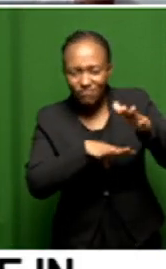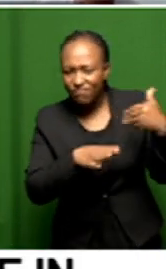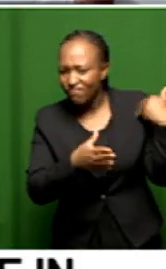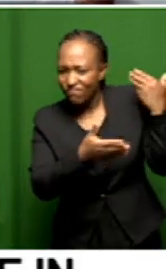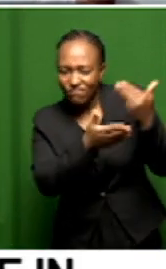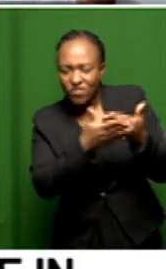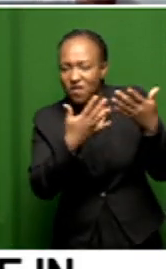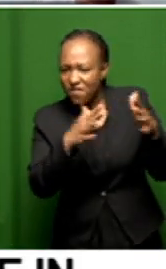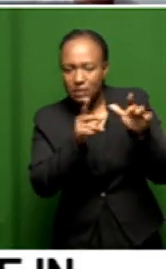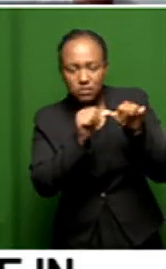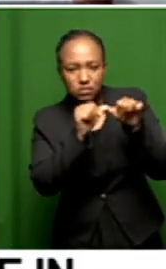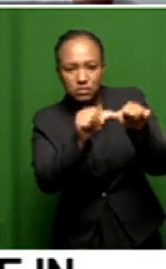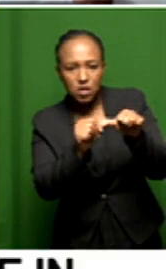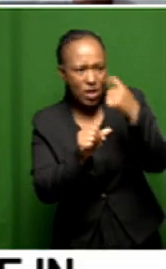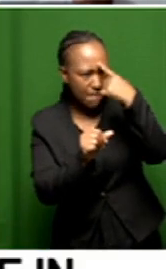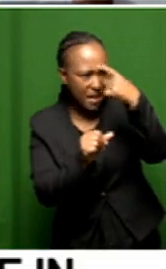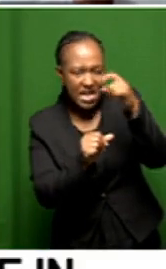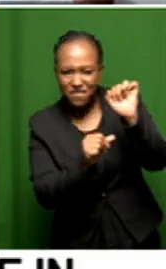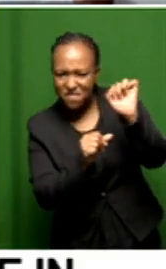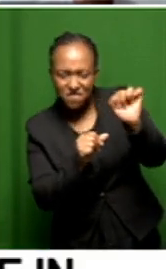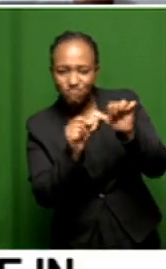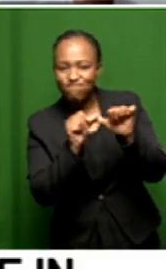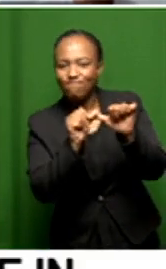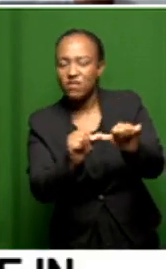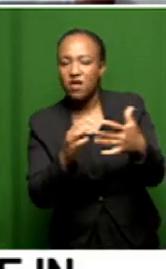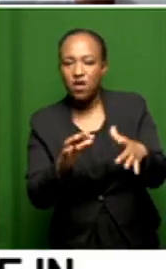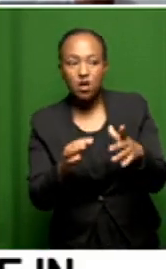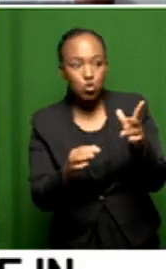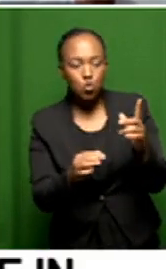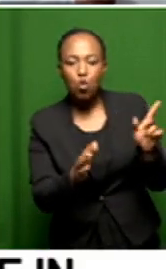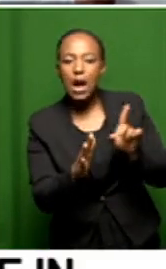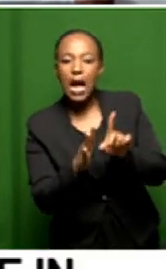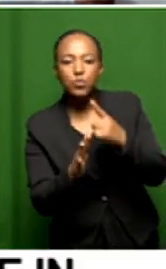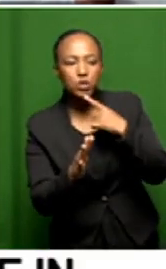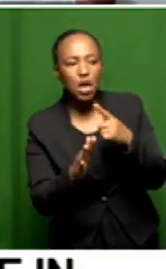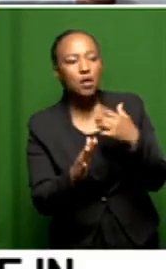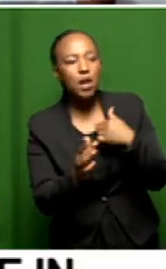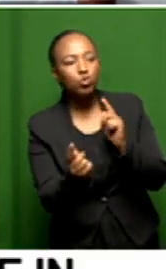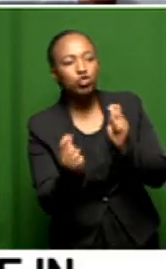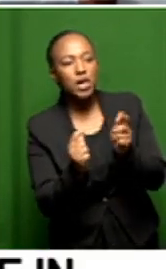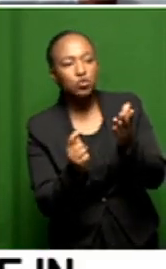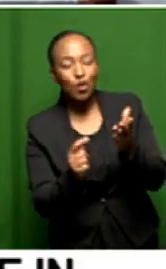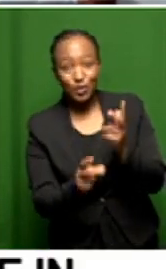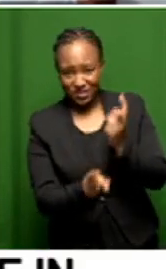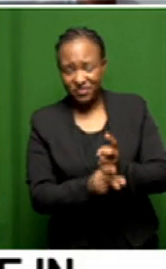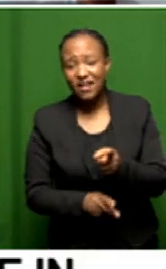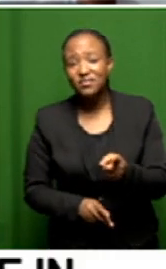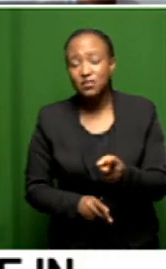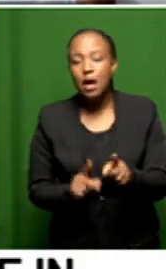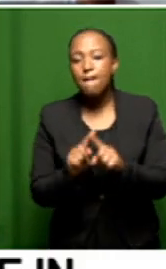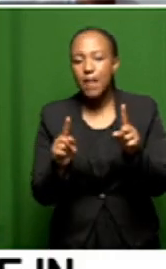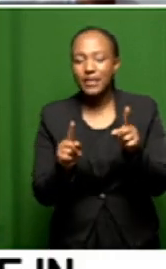voted on party ideologies and it's established, and you're going to come in and say this is what you're going to do? It's very difficult, but I do believe it's a